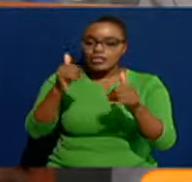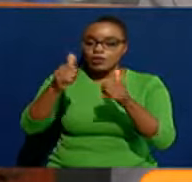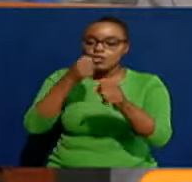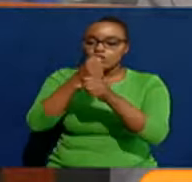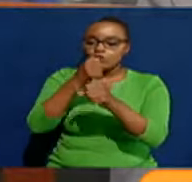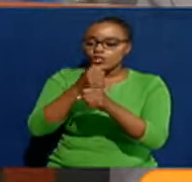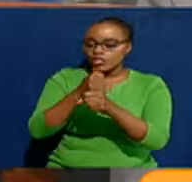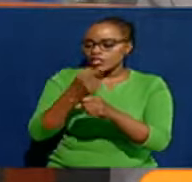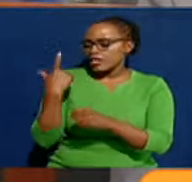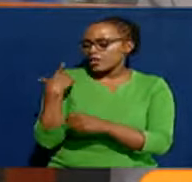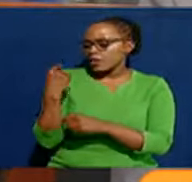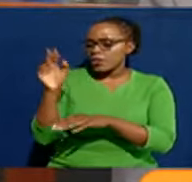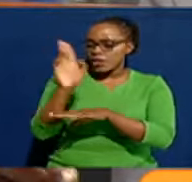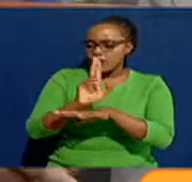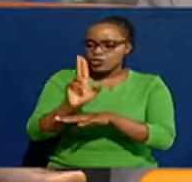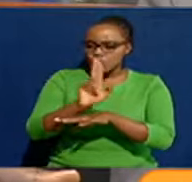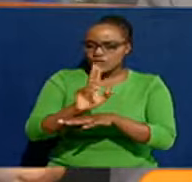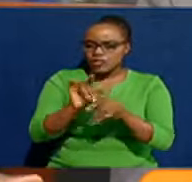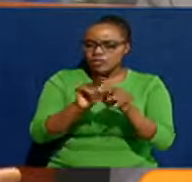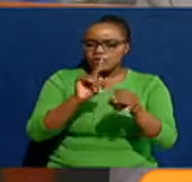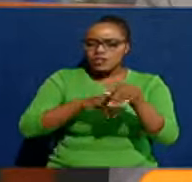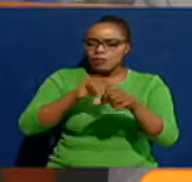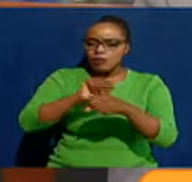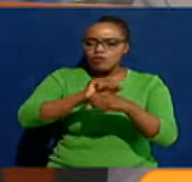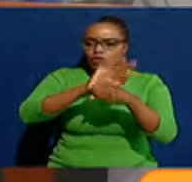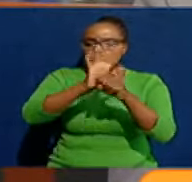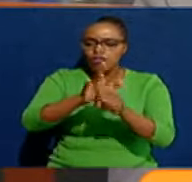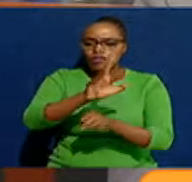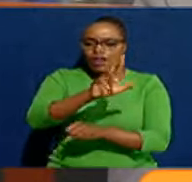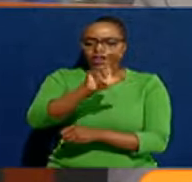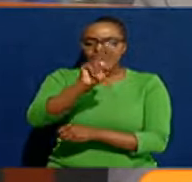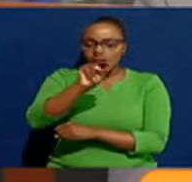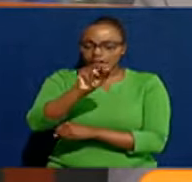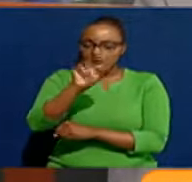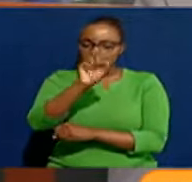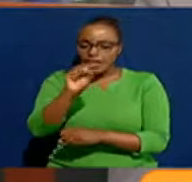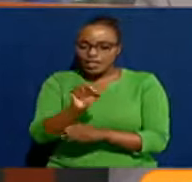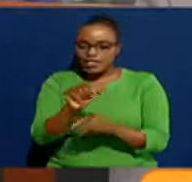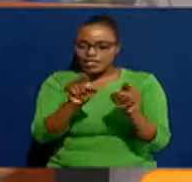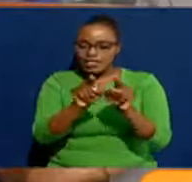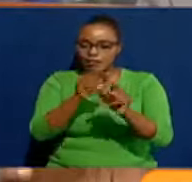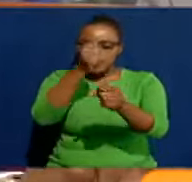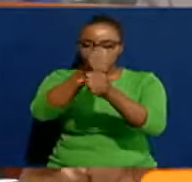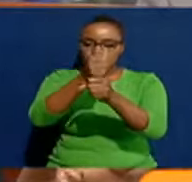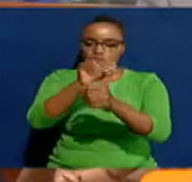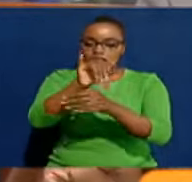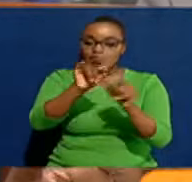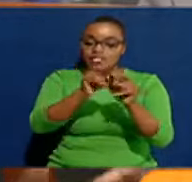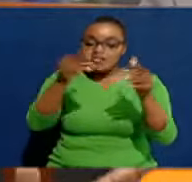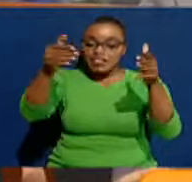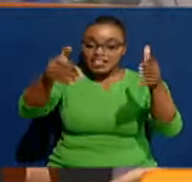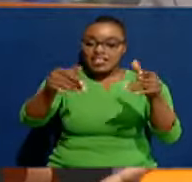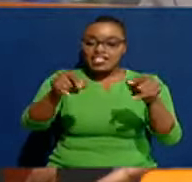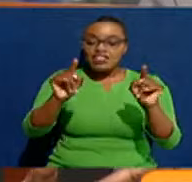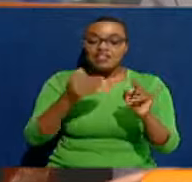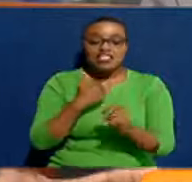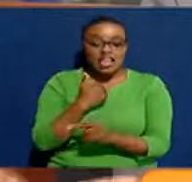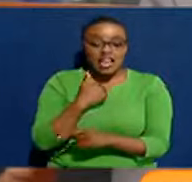recently during the corona. That was RNA technology. It is still and they were here, and they